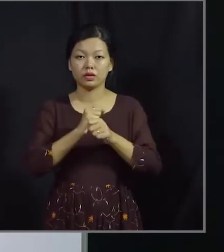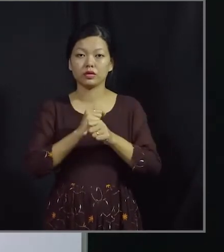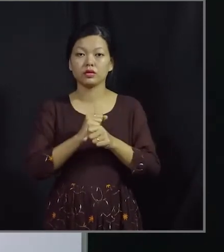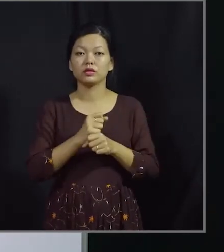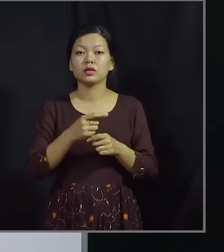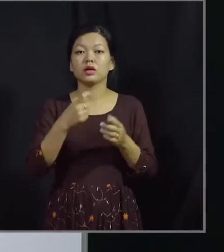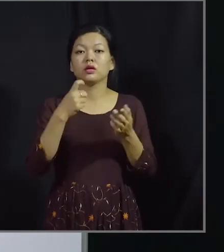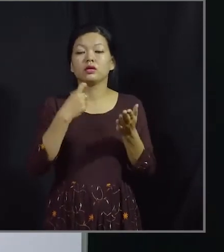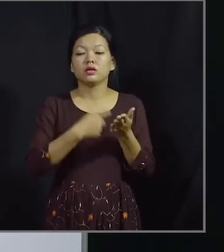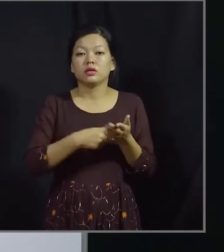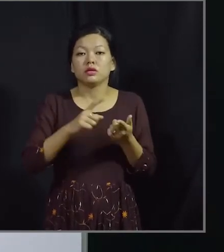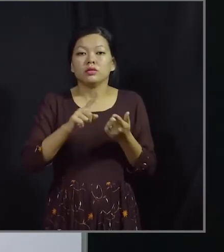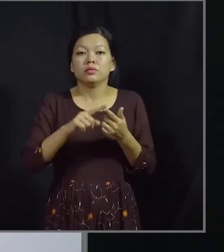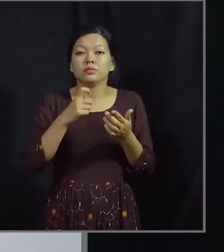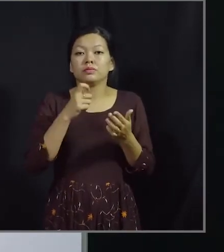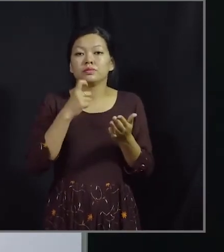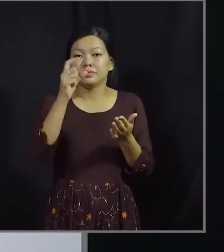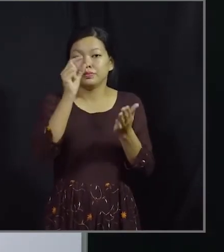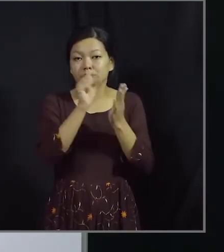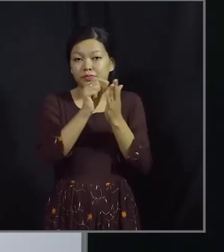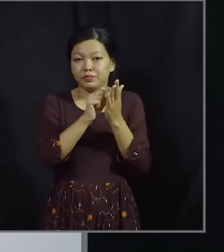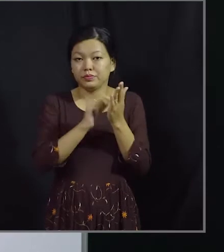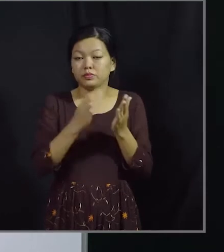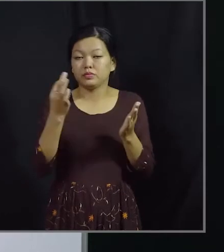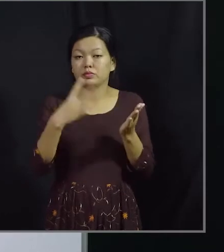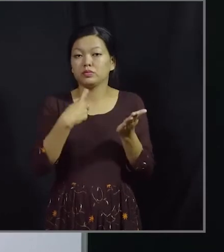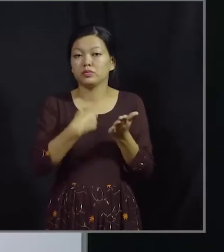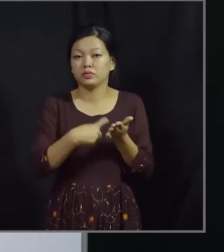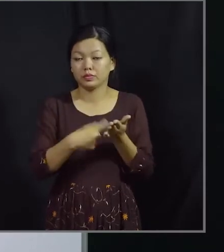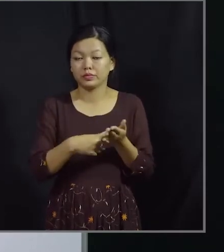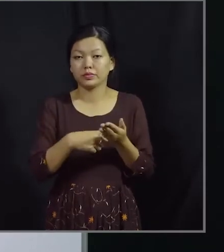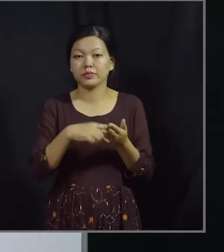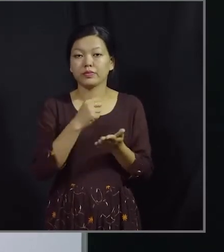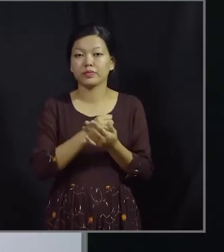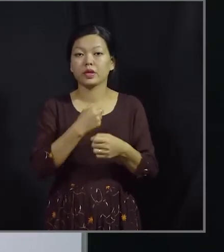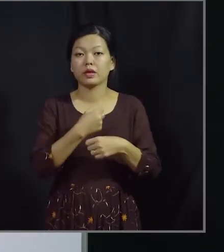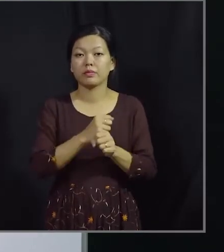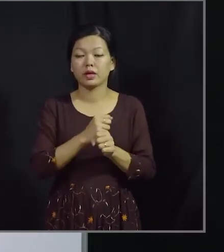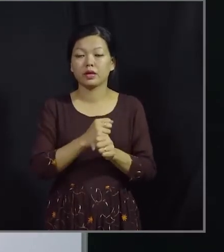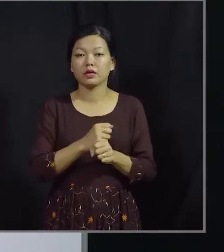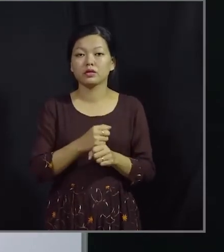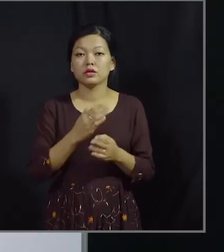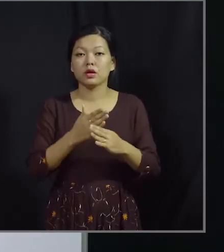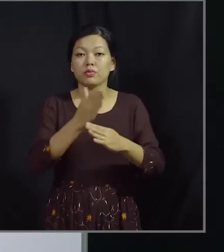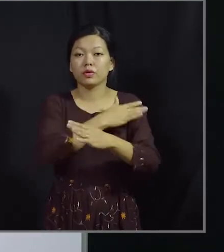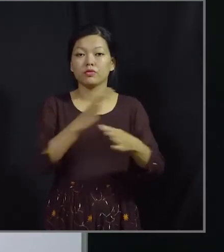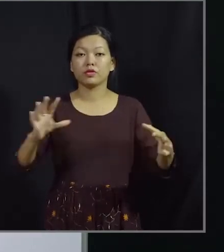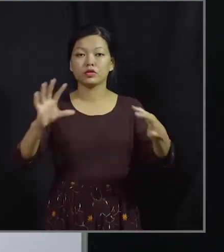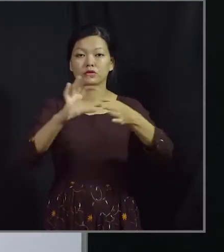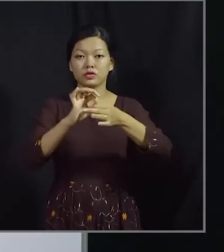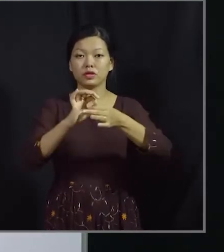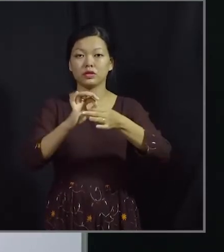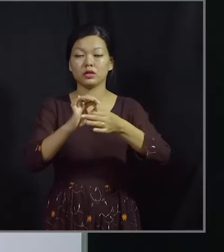time, what should be the sharing profit? What should be the ratio for sharing the profit and losses? This has to be decided before